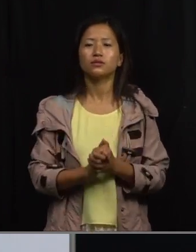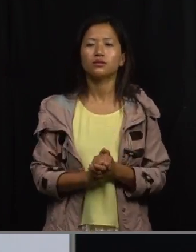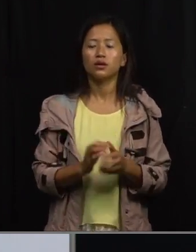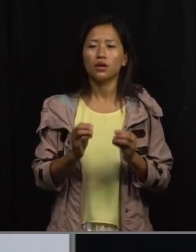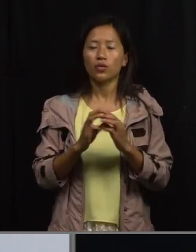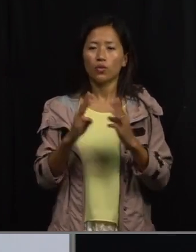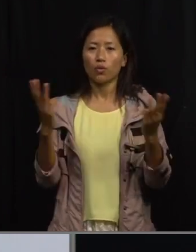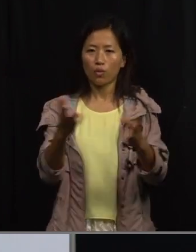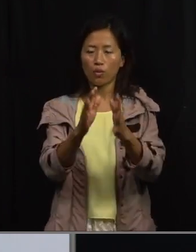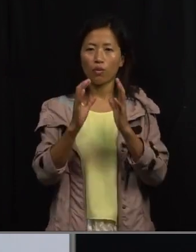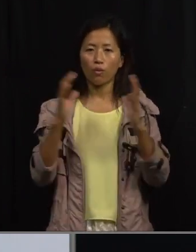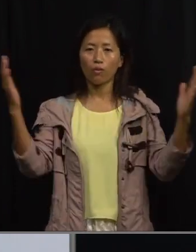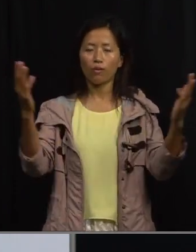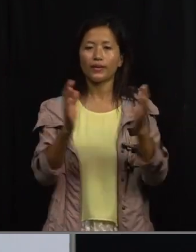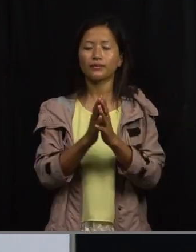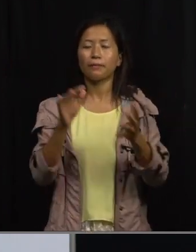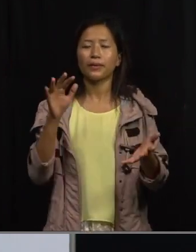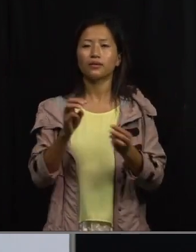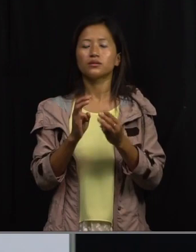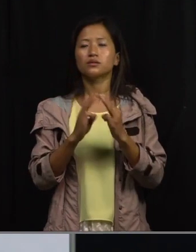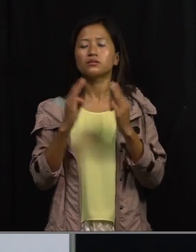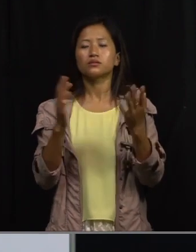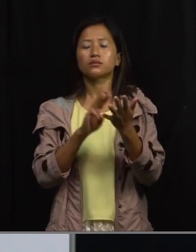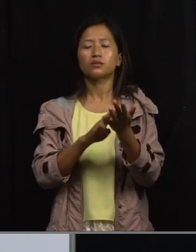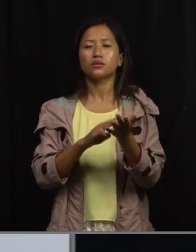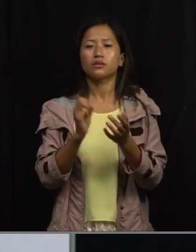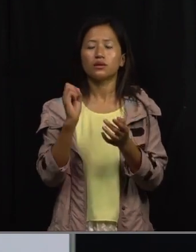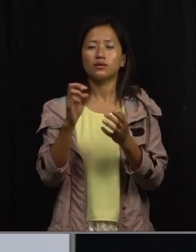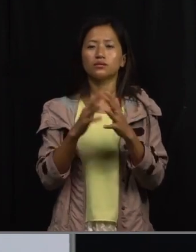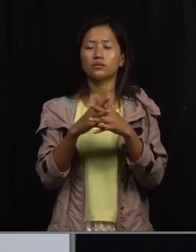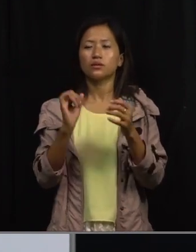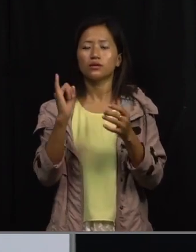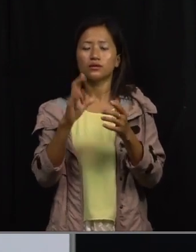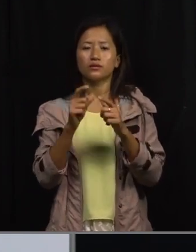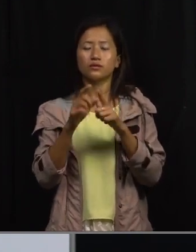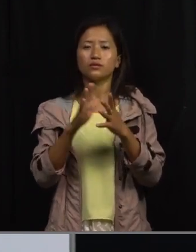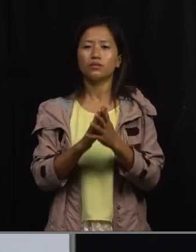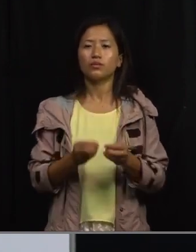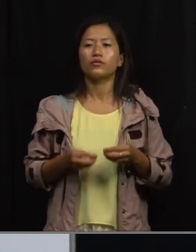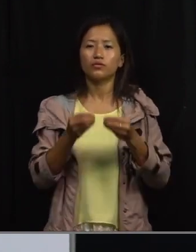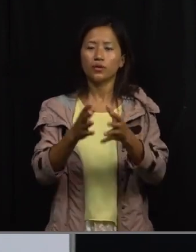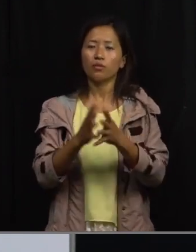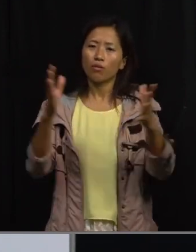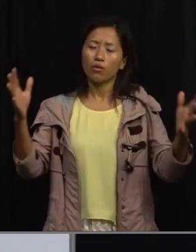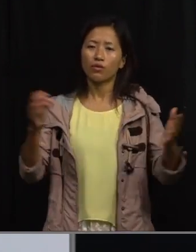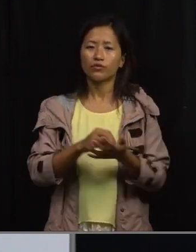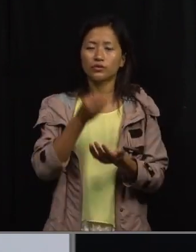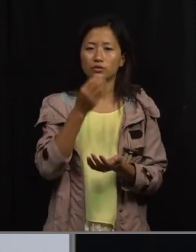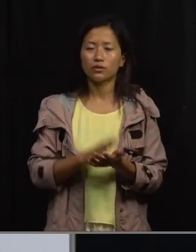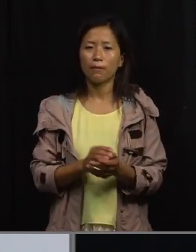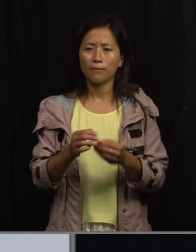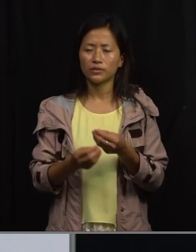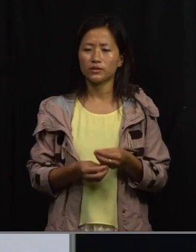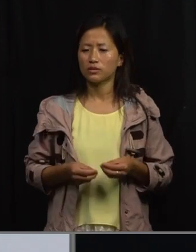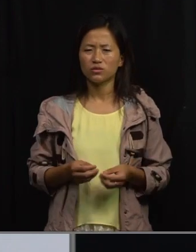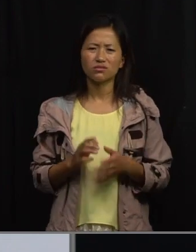the wild plants and animals provide more food. And the hunters now, they spend most